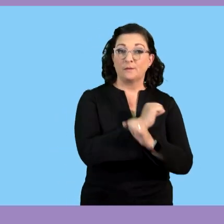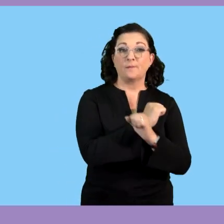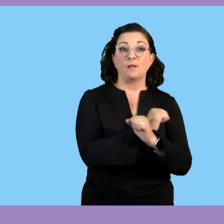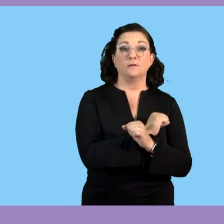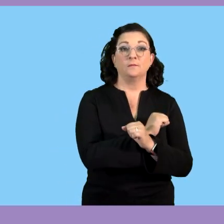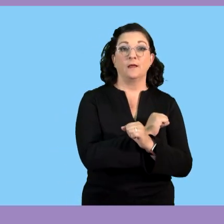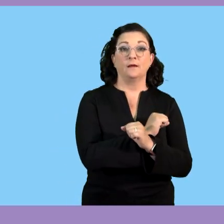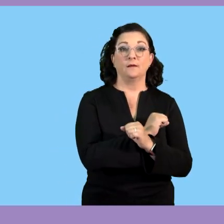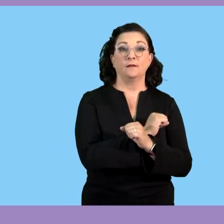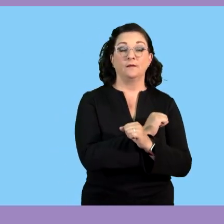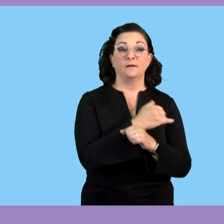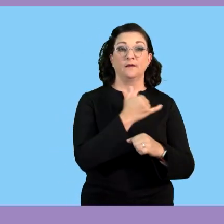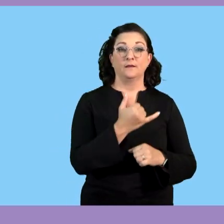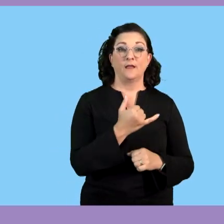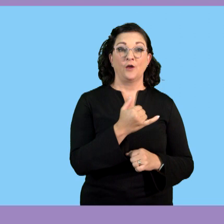whole number.